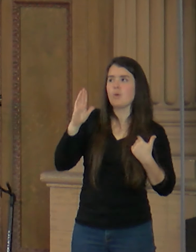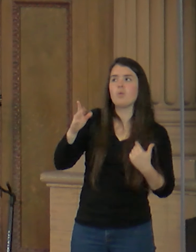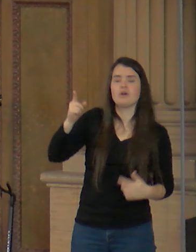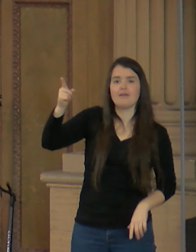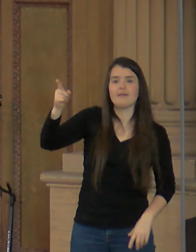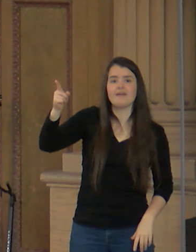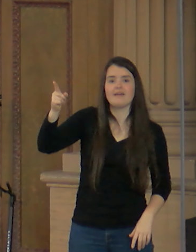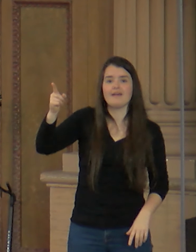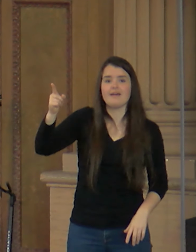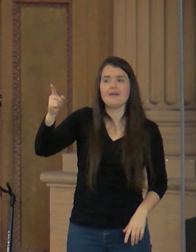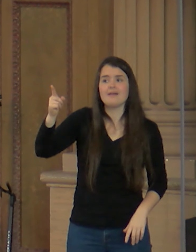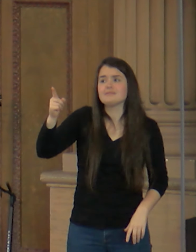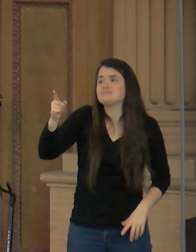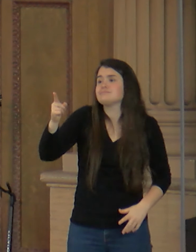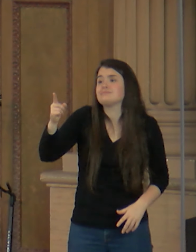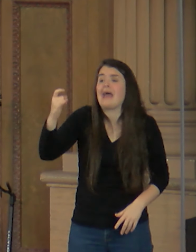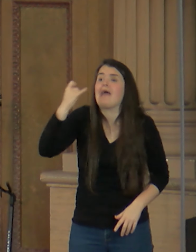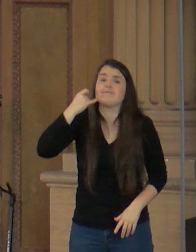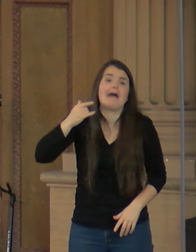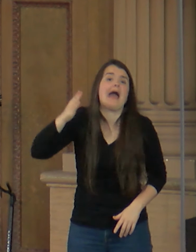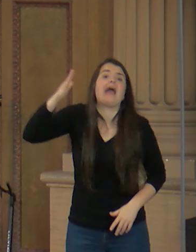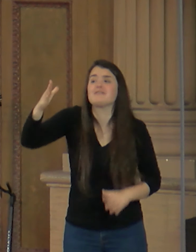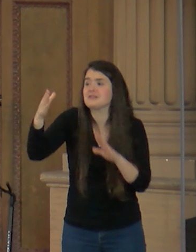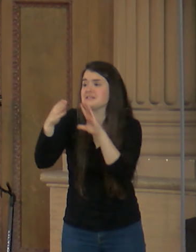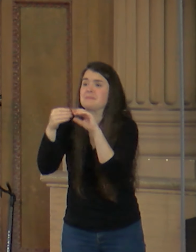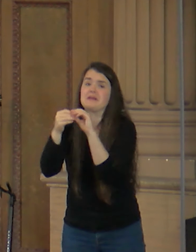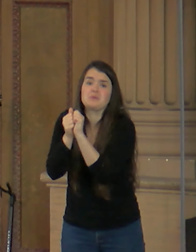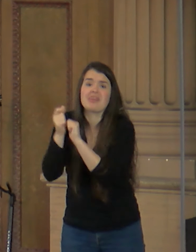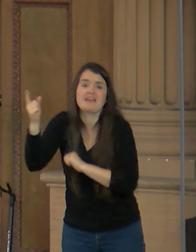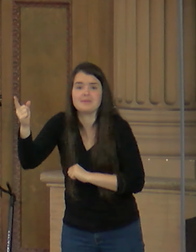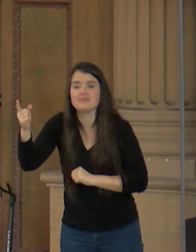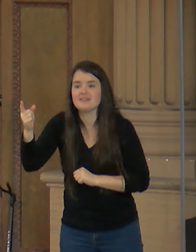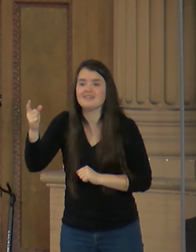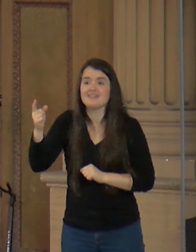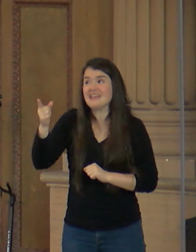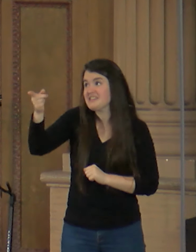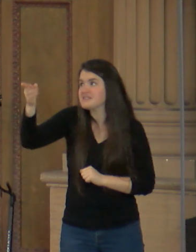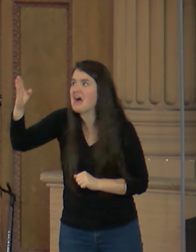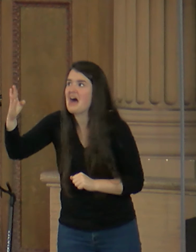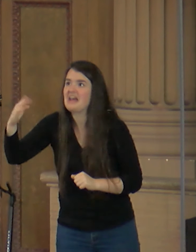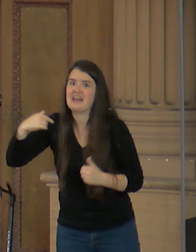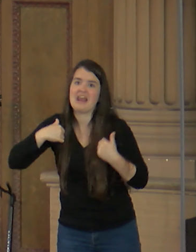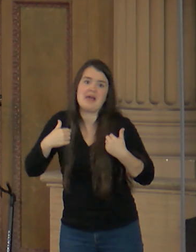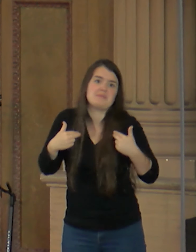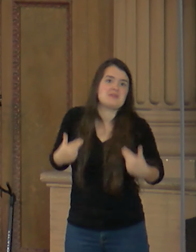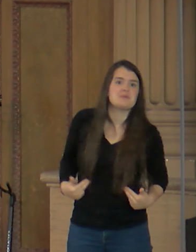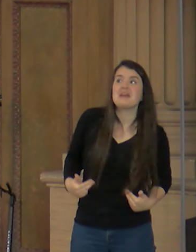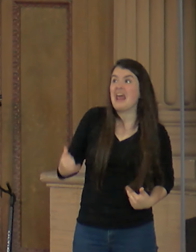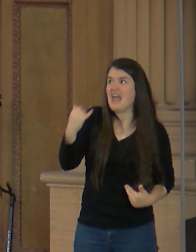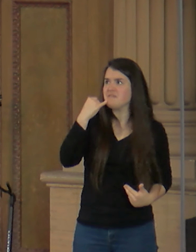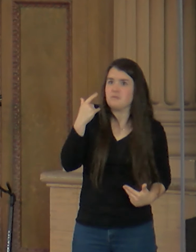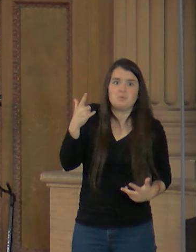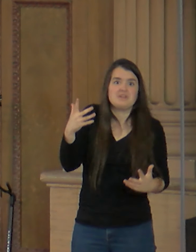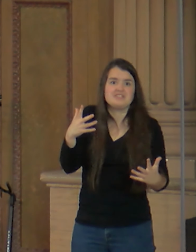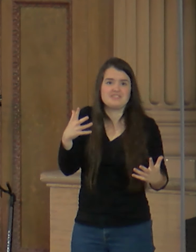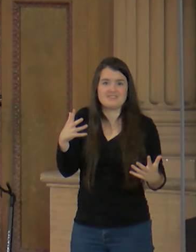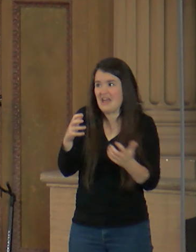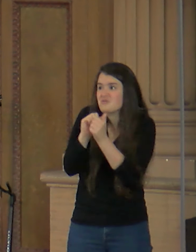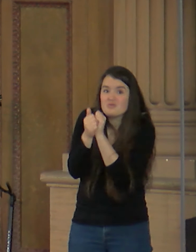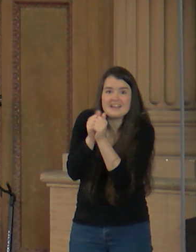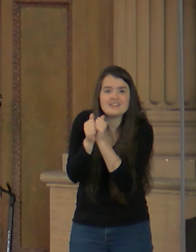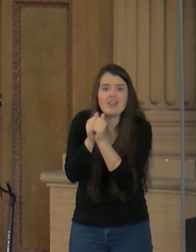if I ever could speak with him. And then he says, because he's God and I'm not, what are we going to do, like wrestle? If we're going to do a contest of